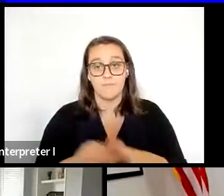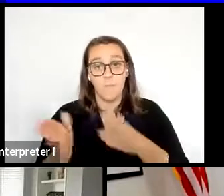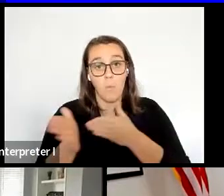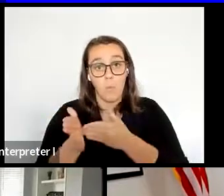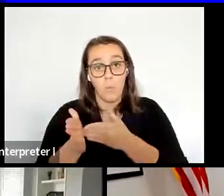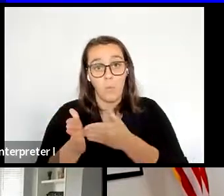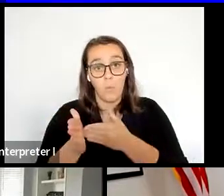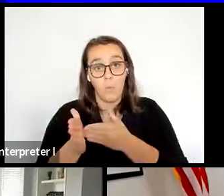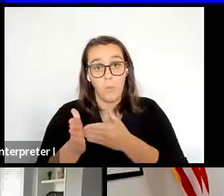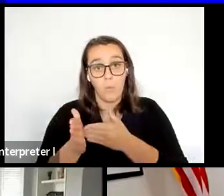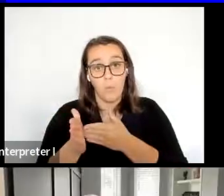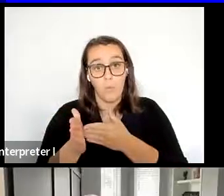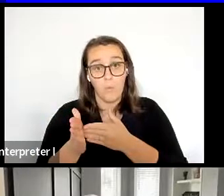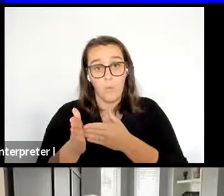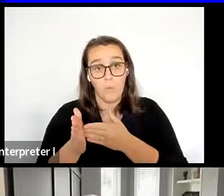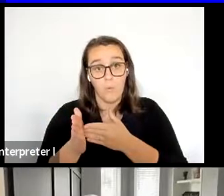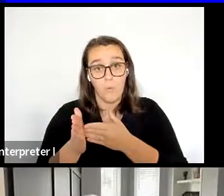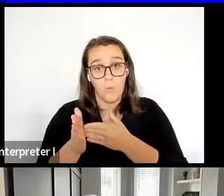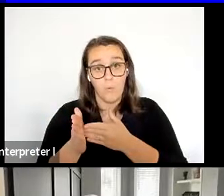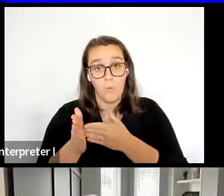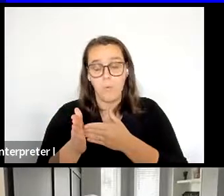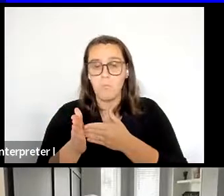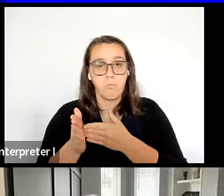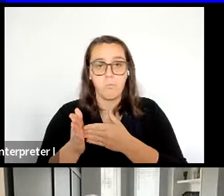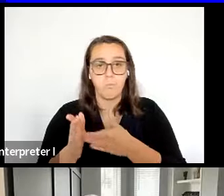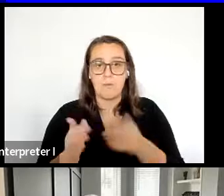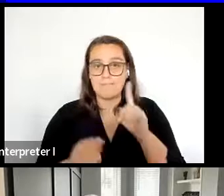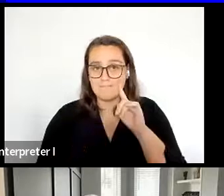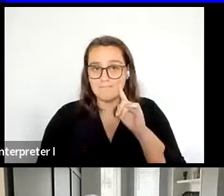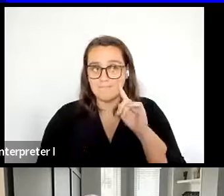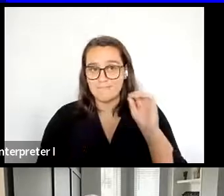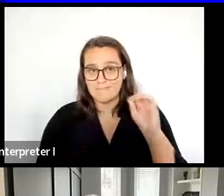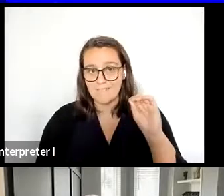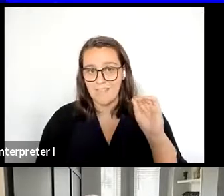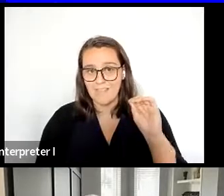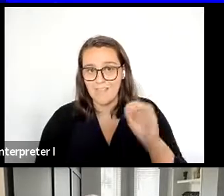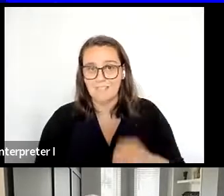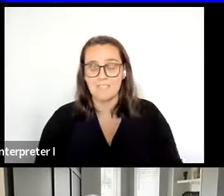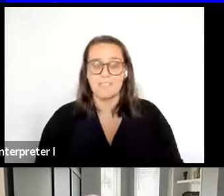Opposed? I don't see or hear any no votes.